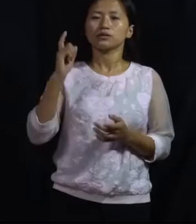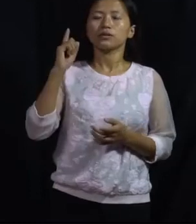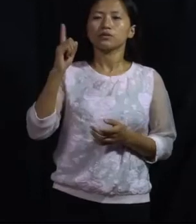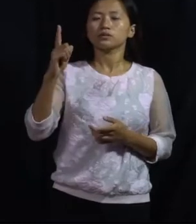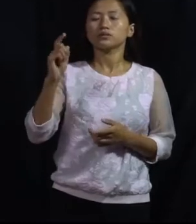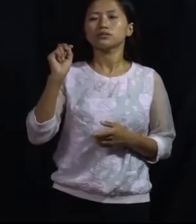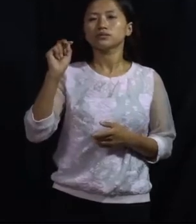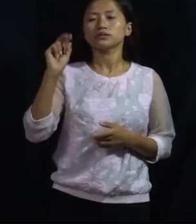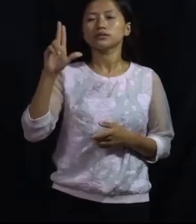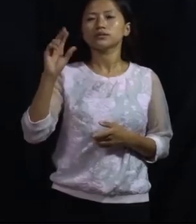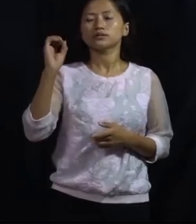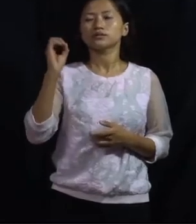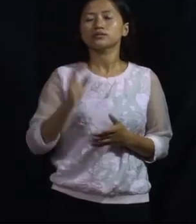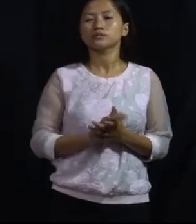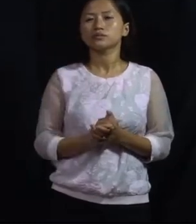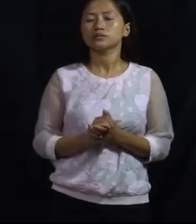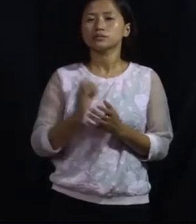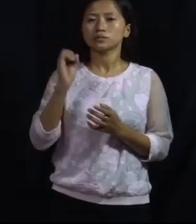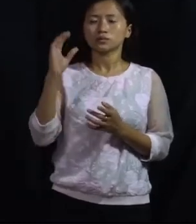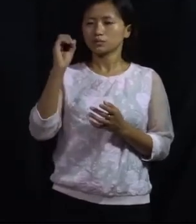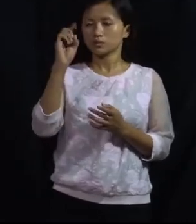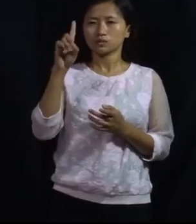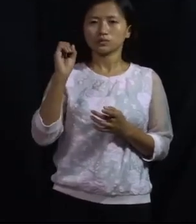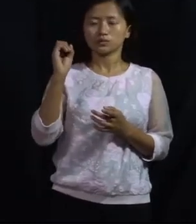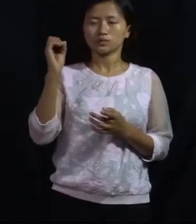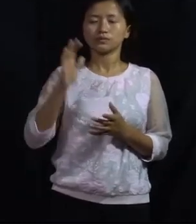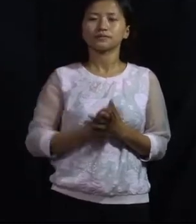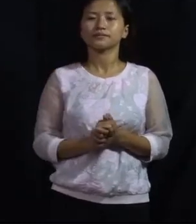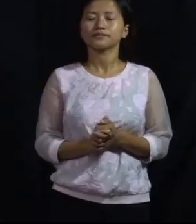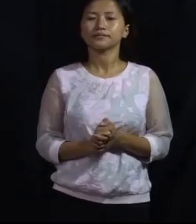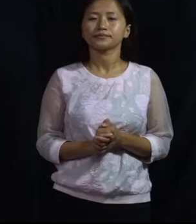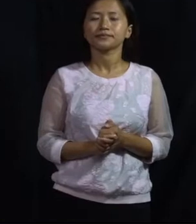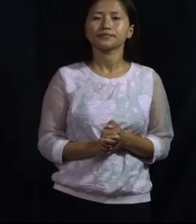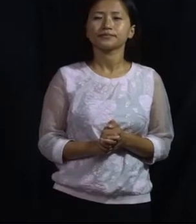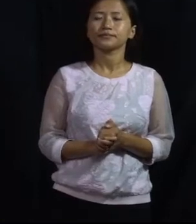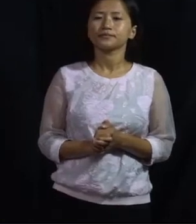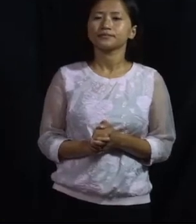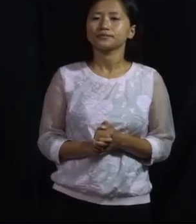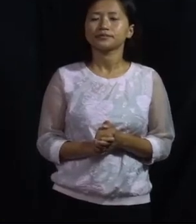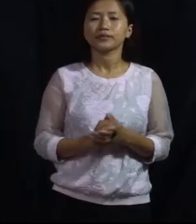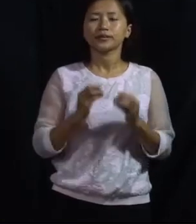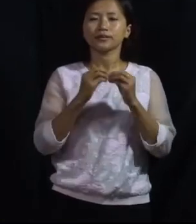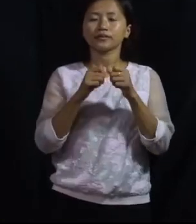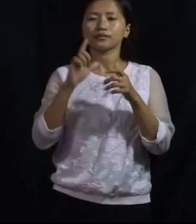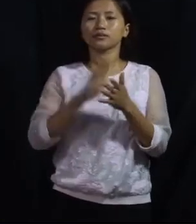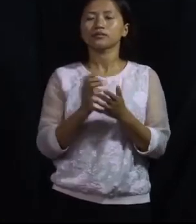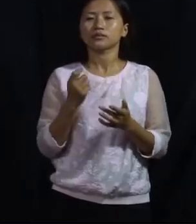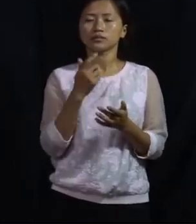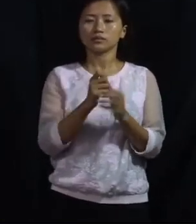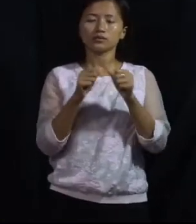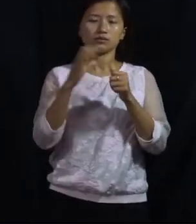1,008 rupees. This I'll explain later. So one working notes before we prepare balance sheet is cash